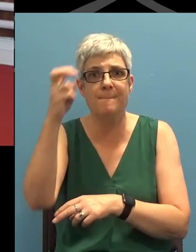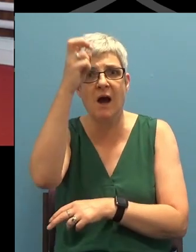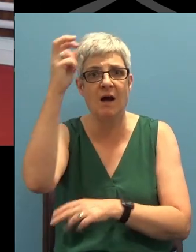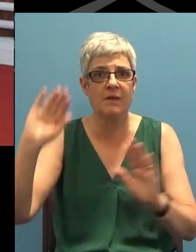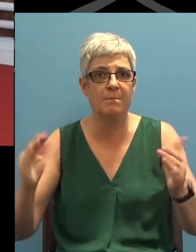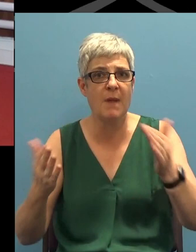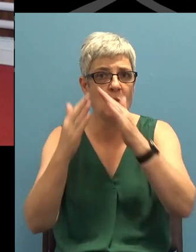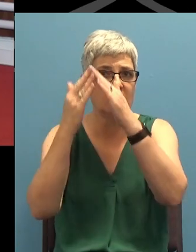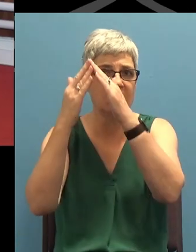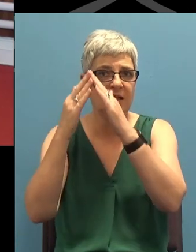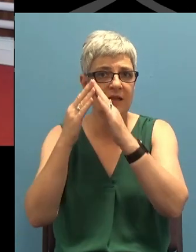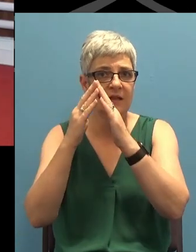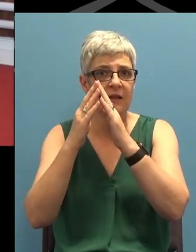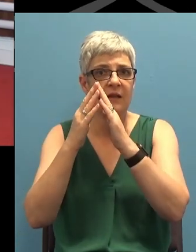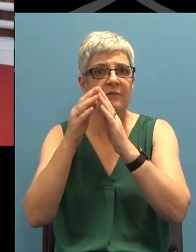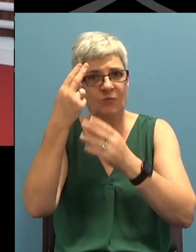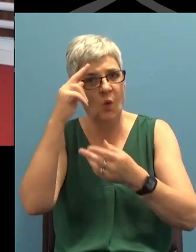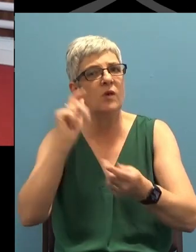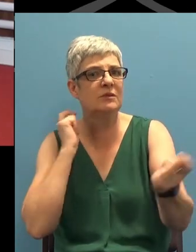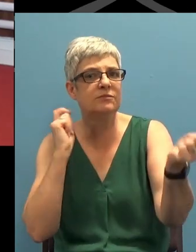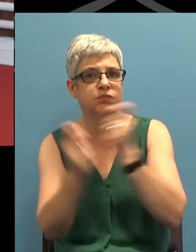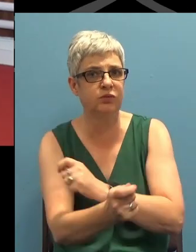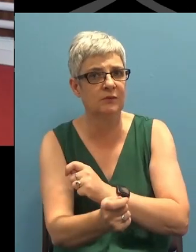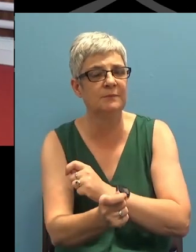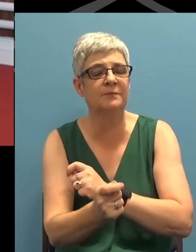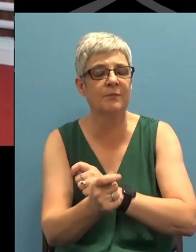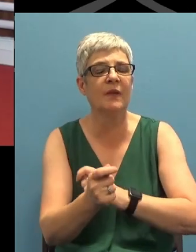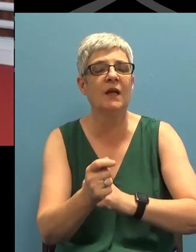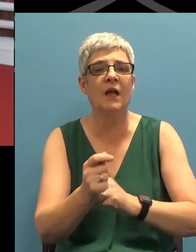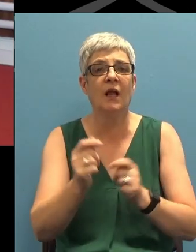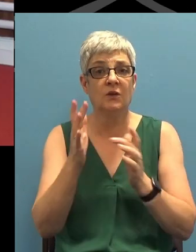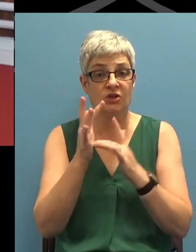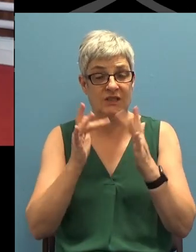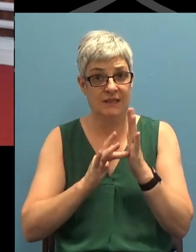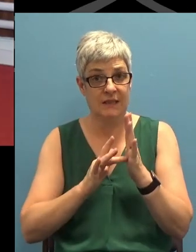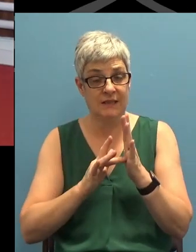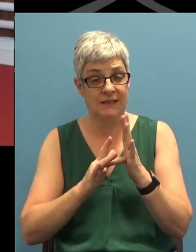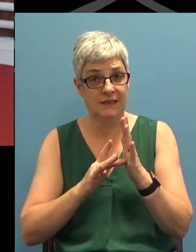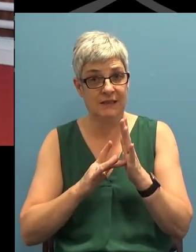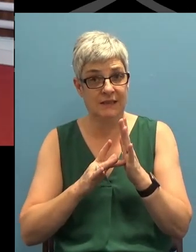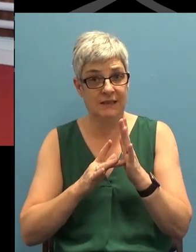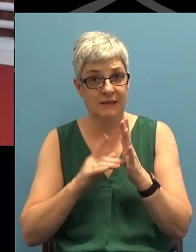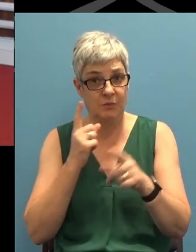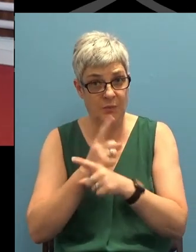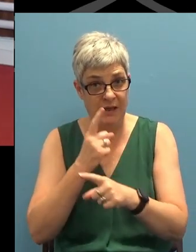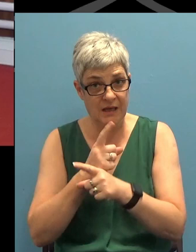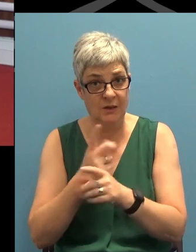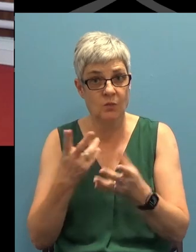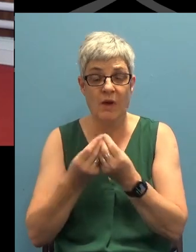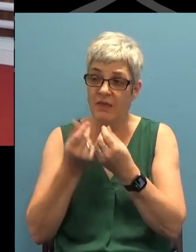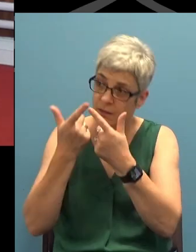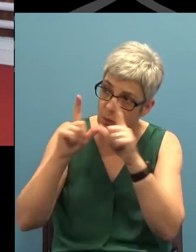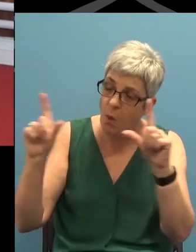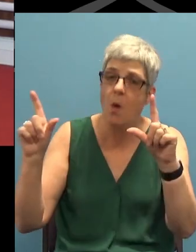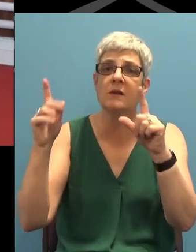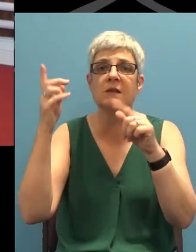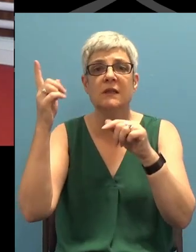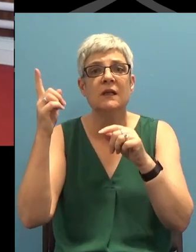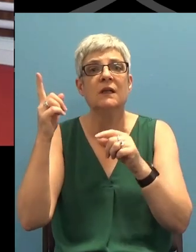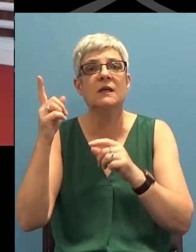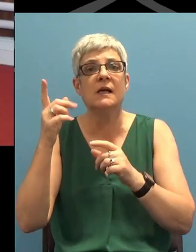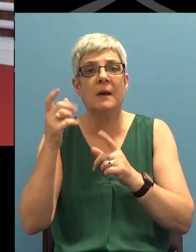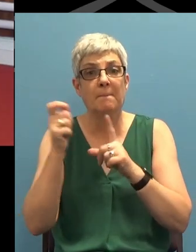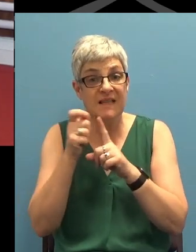of Transfiguration. And while Jesus had been speaking with the Lord, and while Peter had